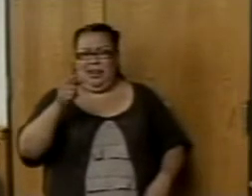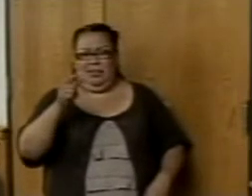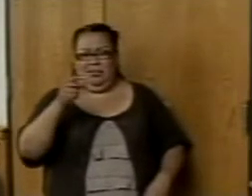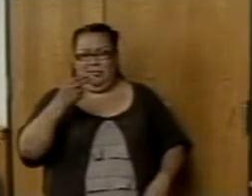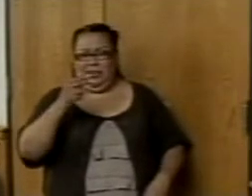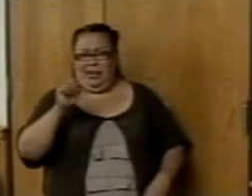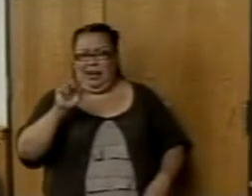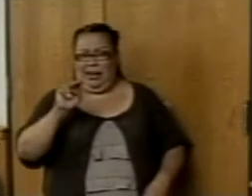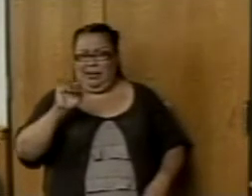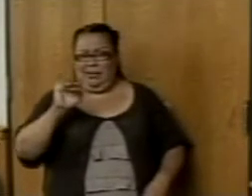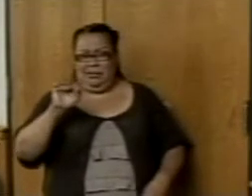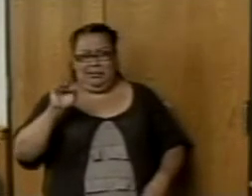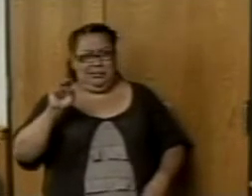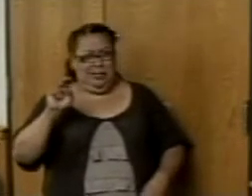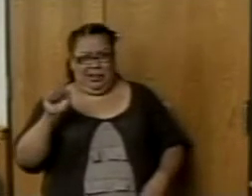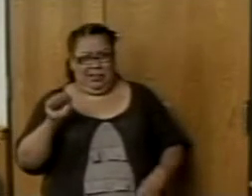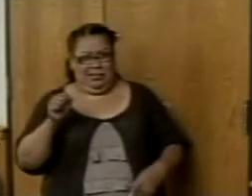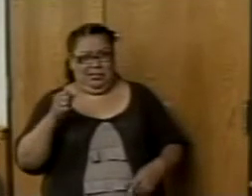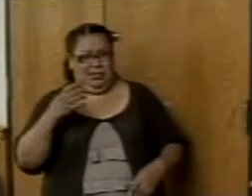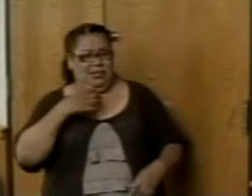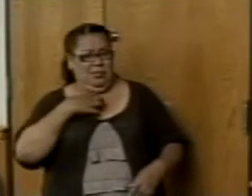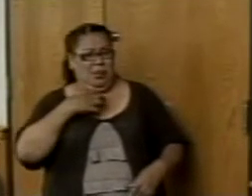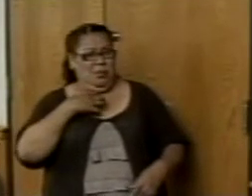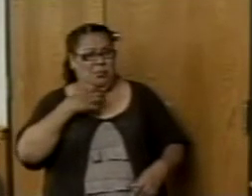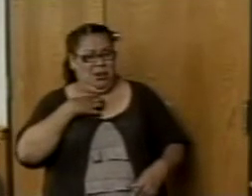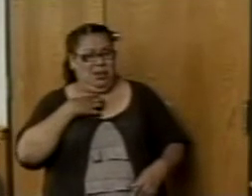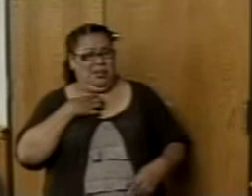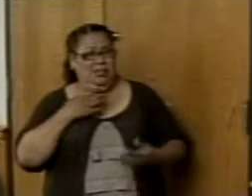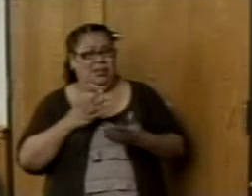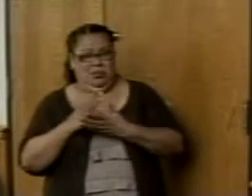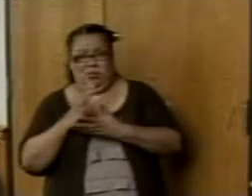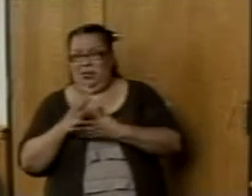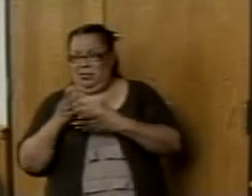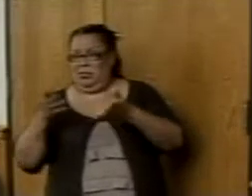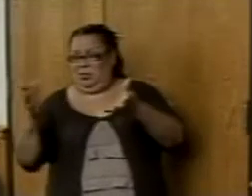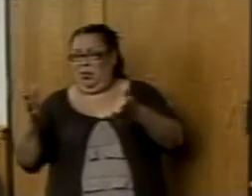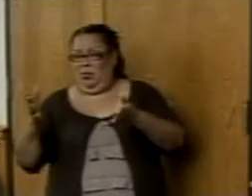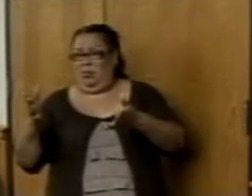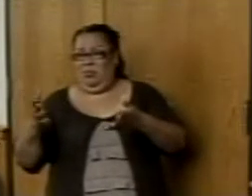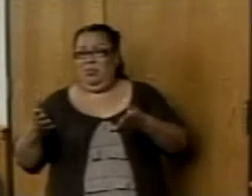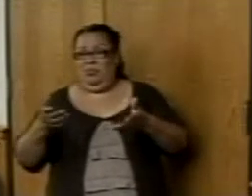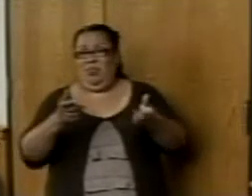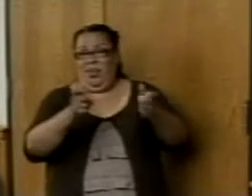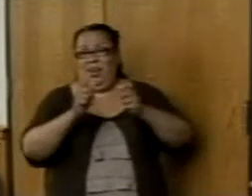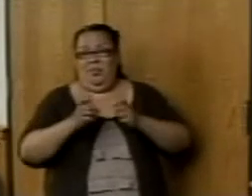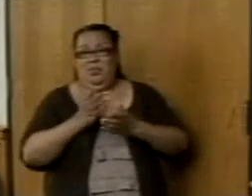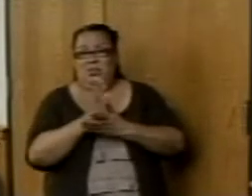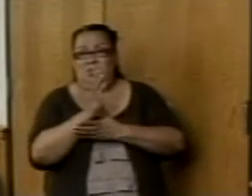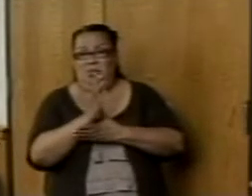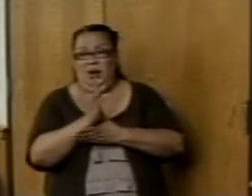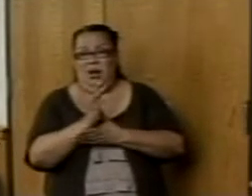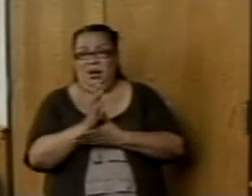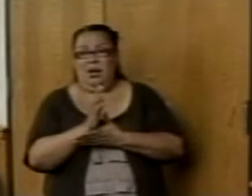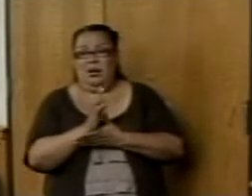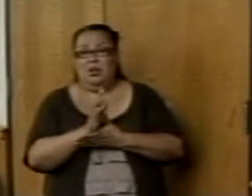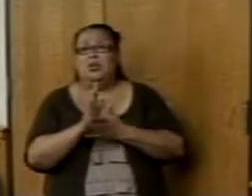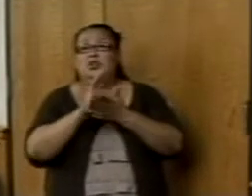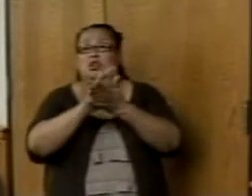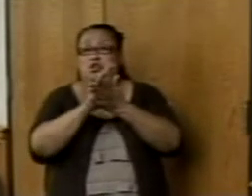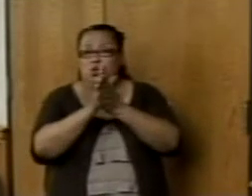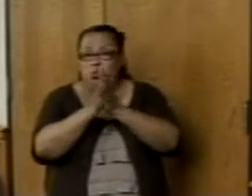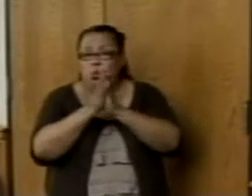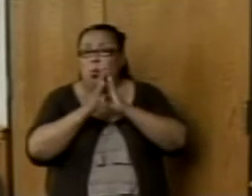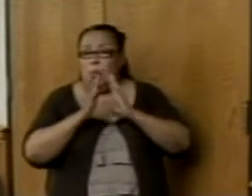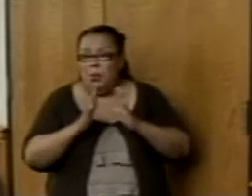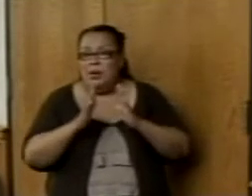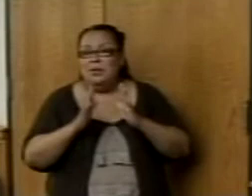United States. And that's the right that they basically gave us, to go out and peaceably assemble. And for that to